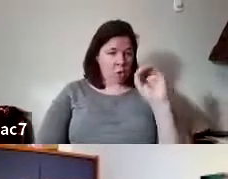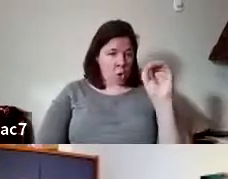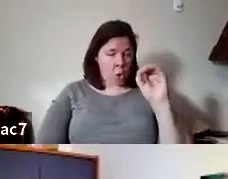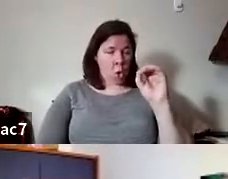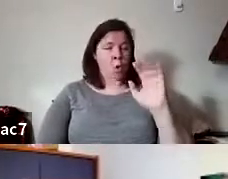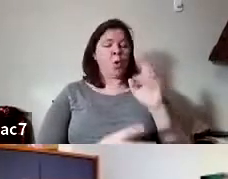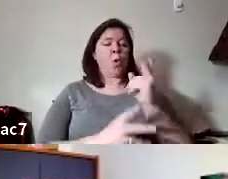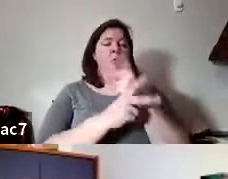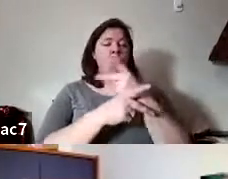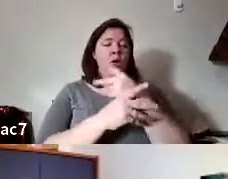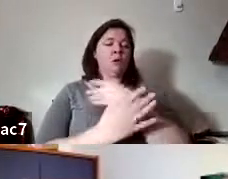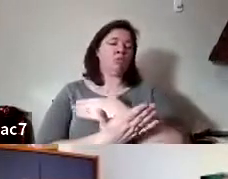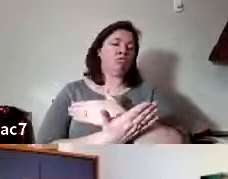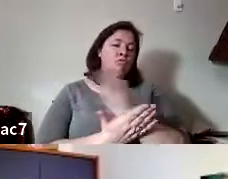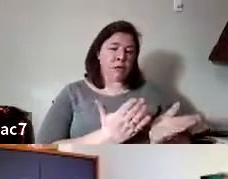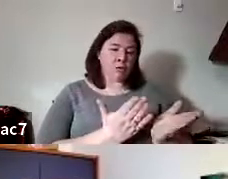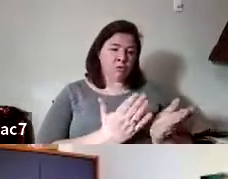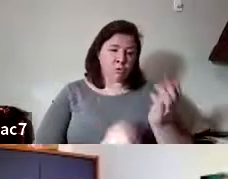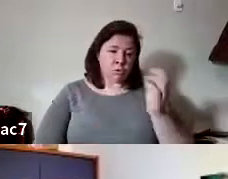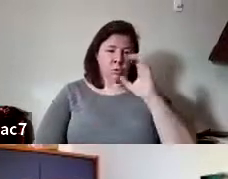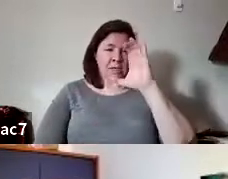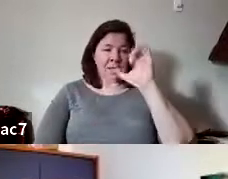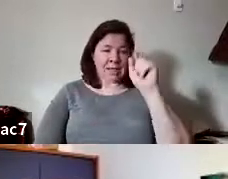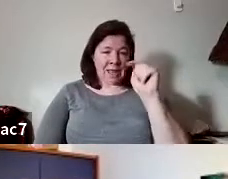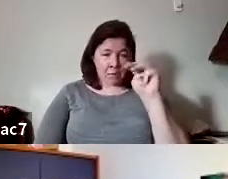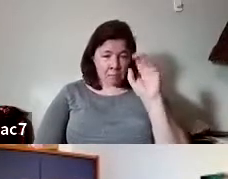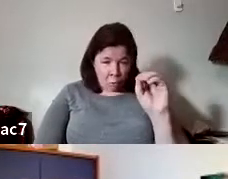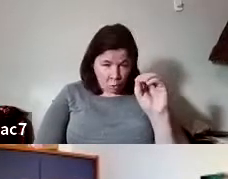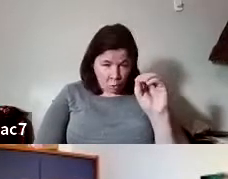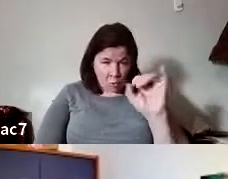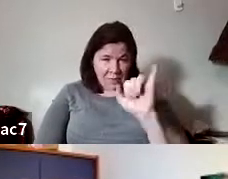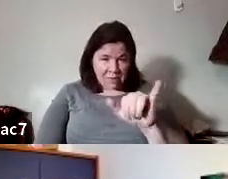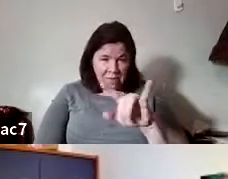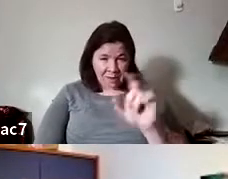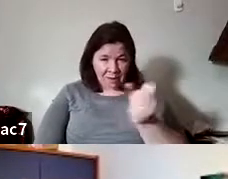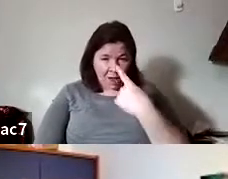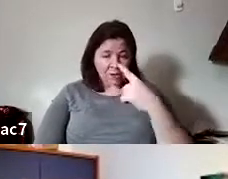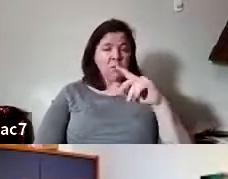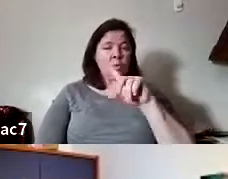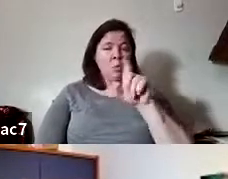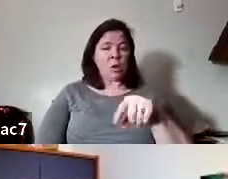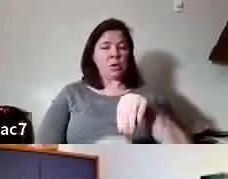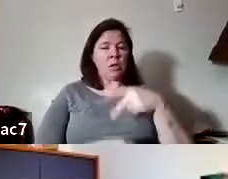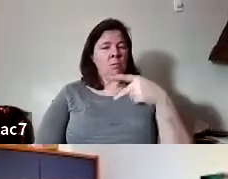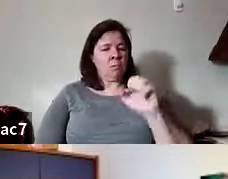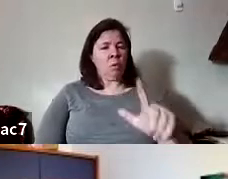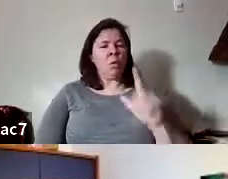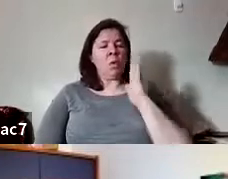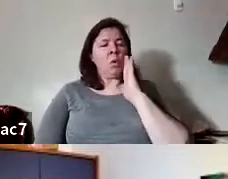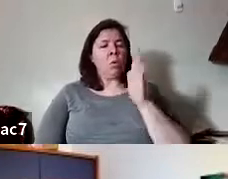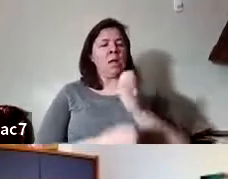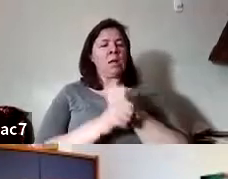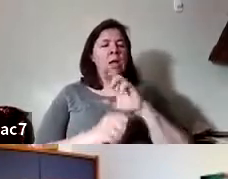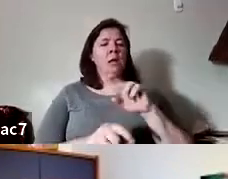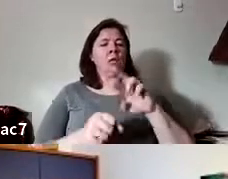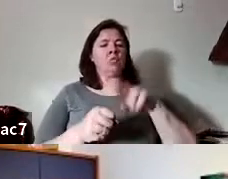So yes, that's CATMO. For those of you who weren't sure, you did get asked that question in the poll. And we will give the results of